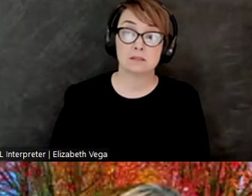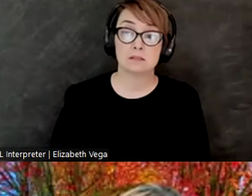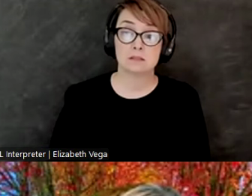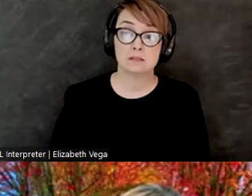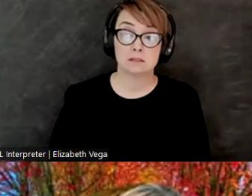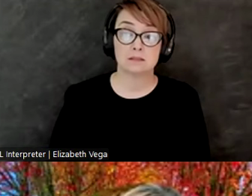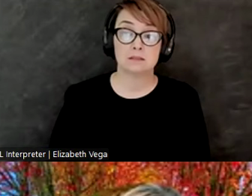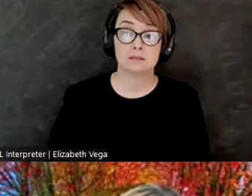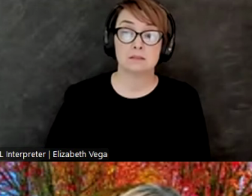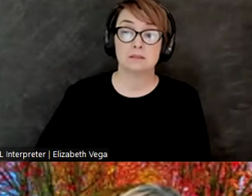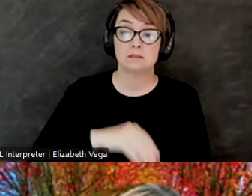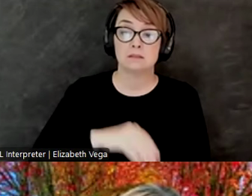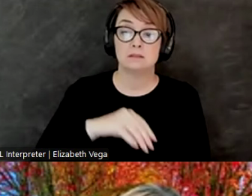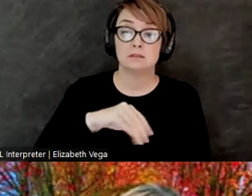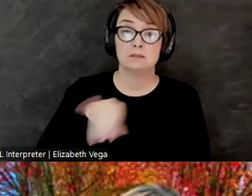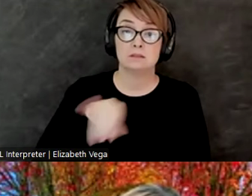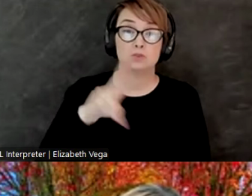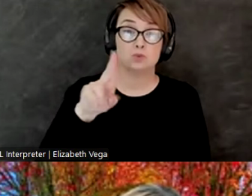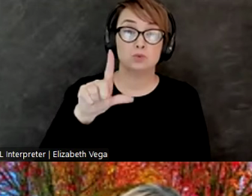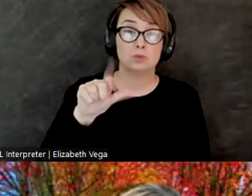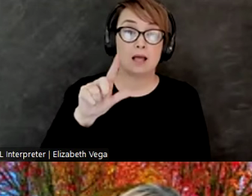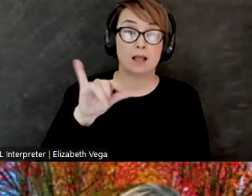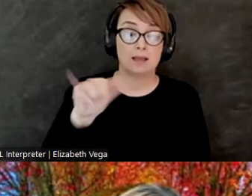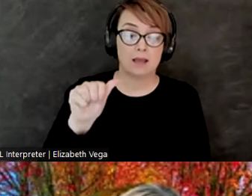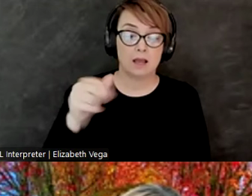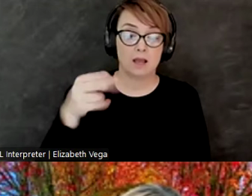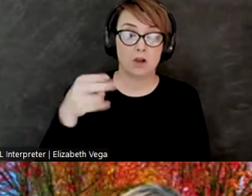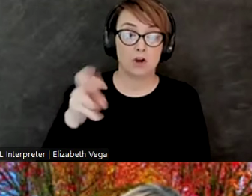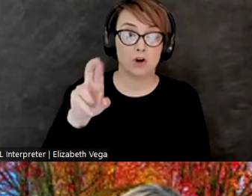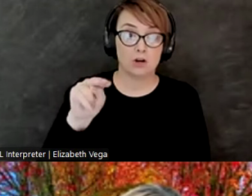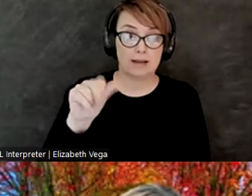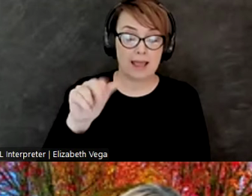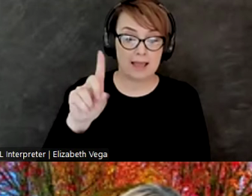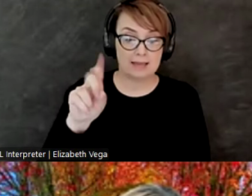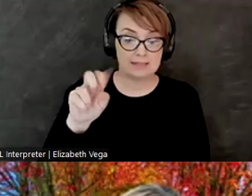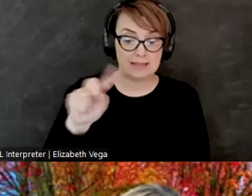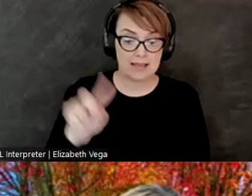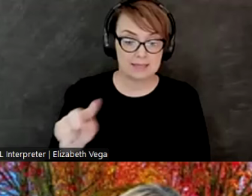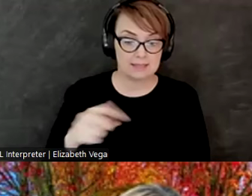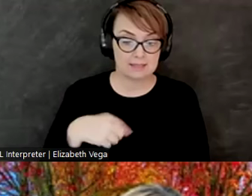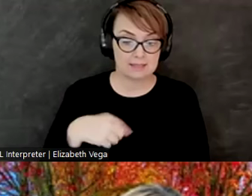Okay. Julalia Hernandez. Here. Good morning.